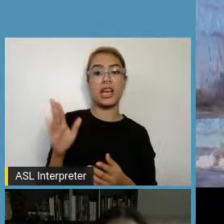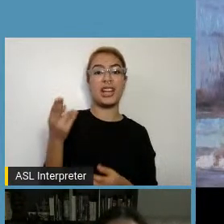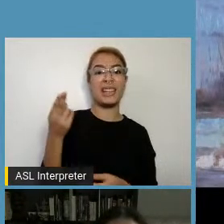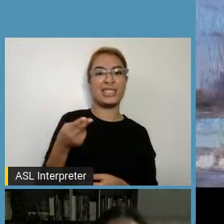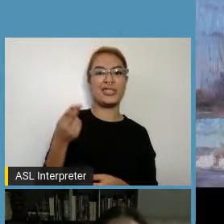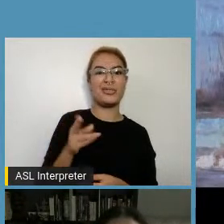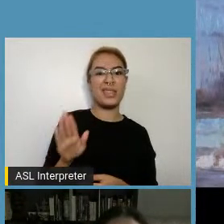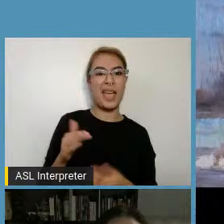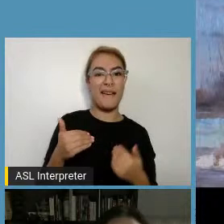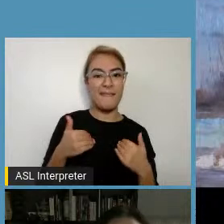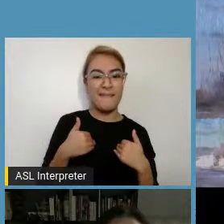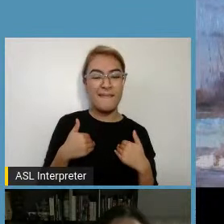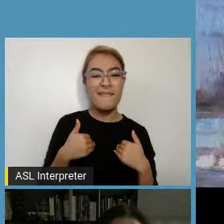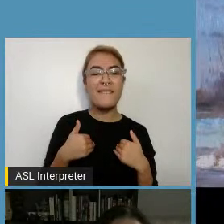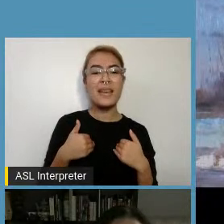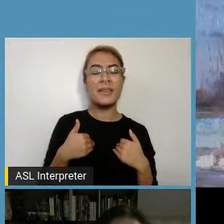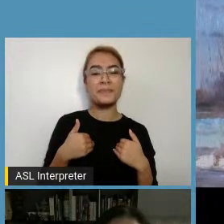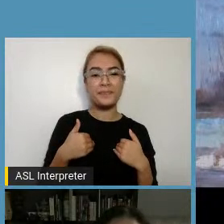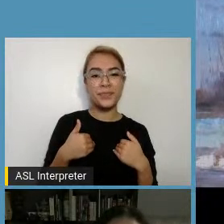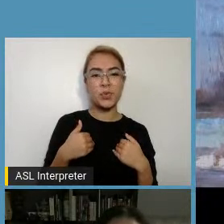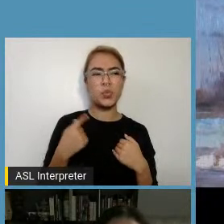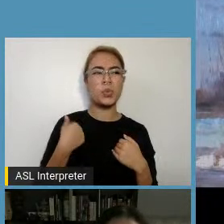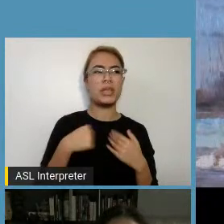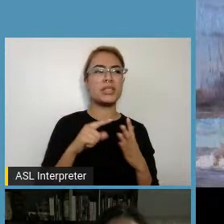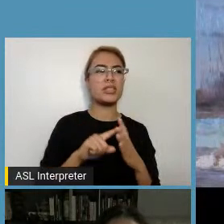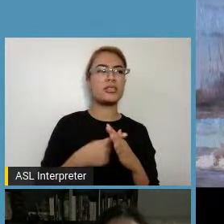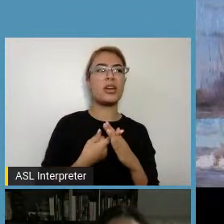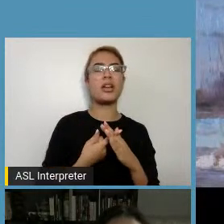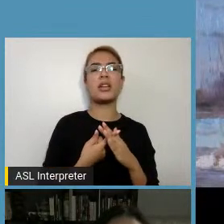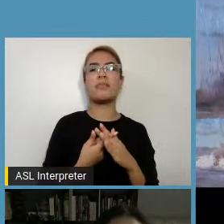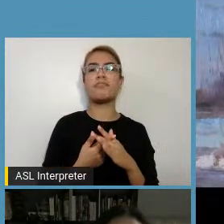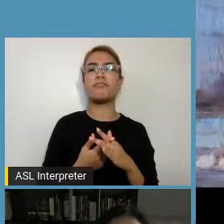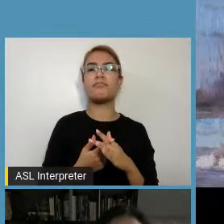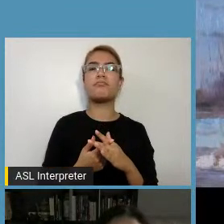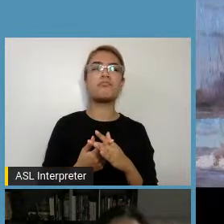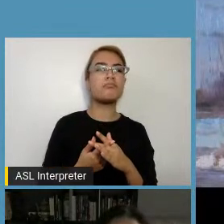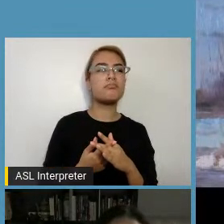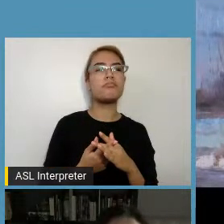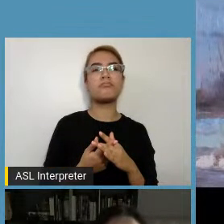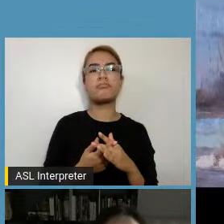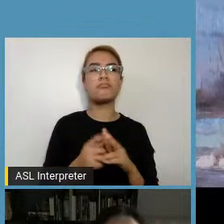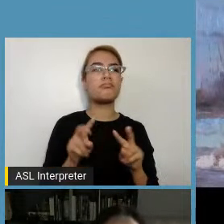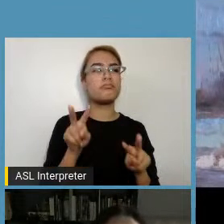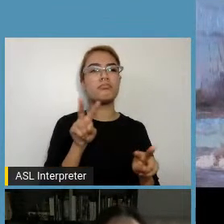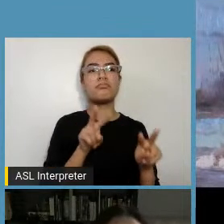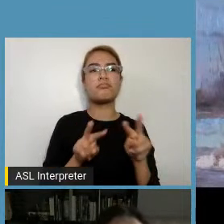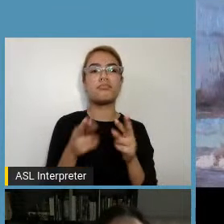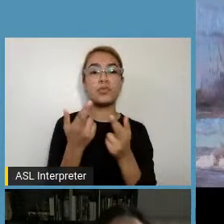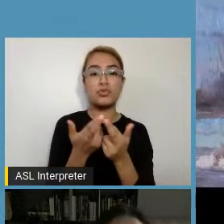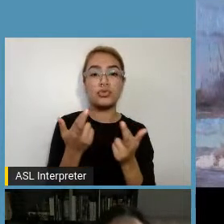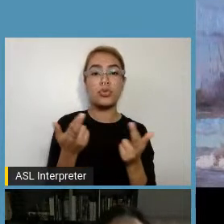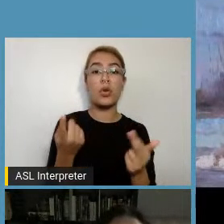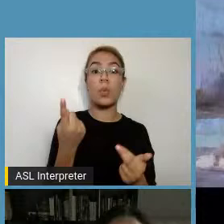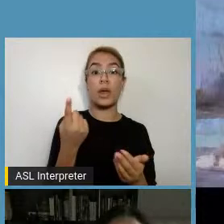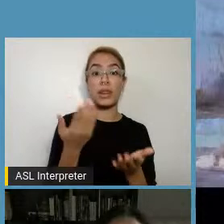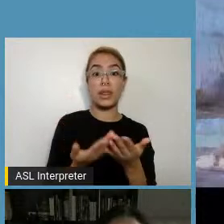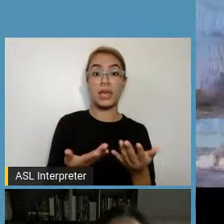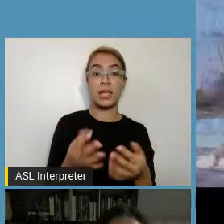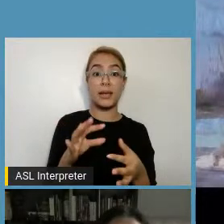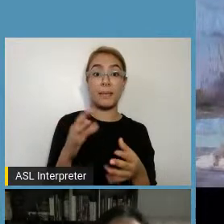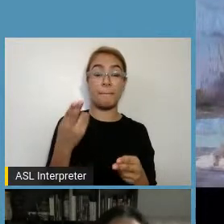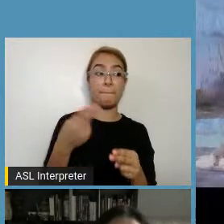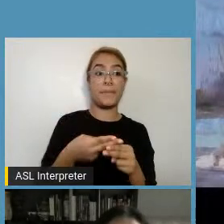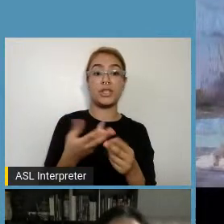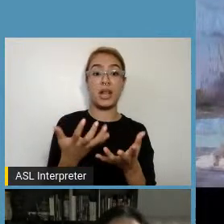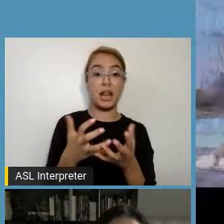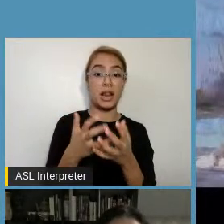they had. And we started just vetting sources. One thing that was referred to several times was